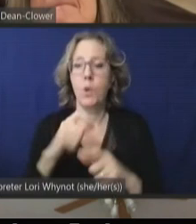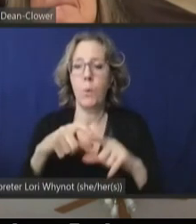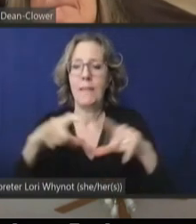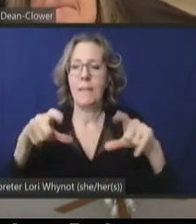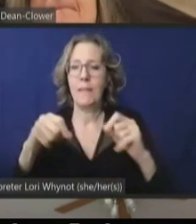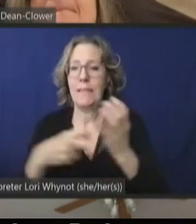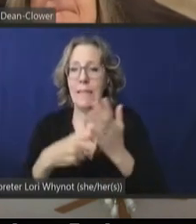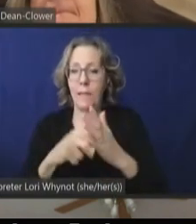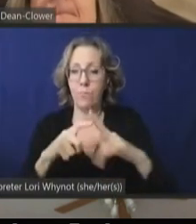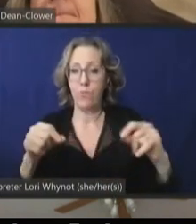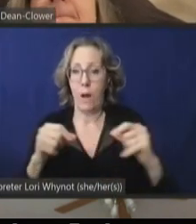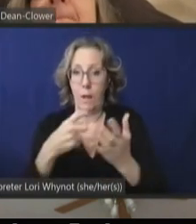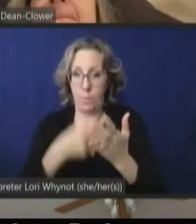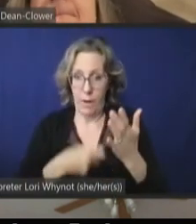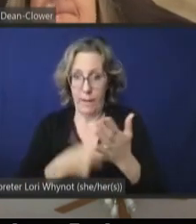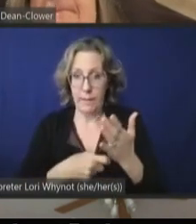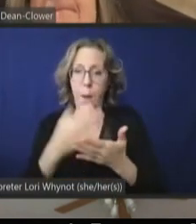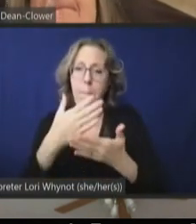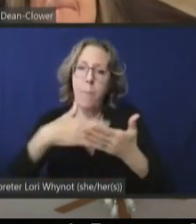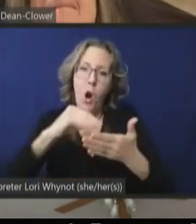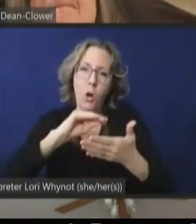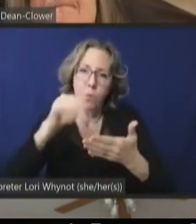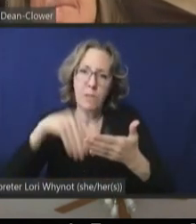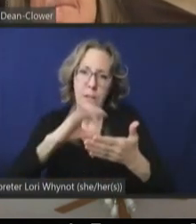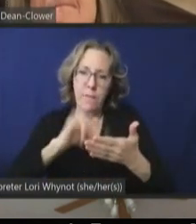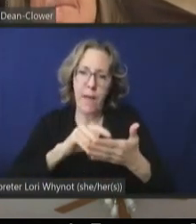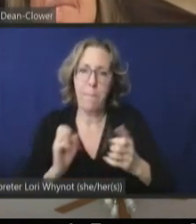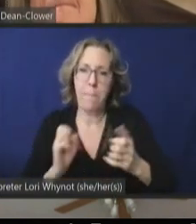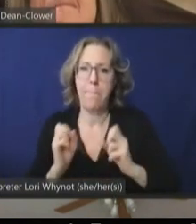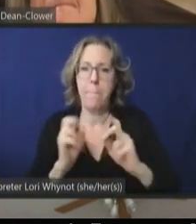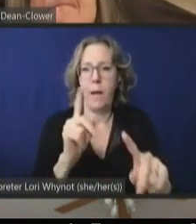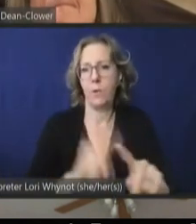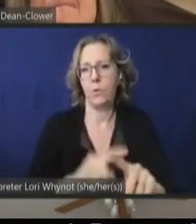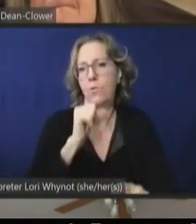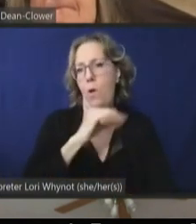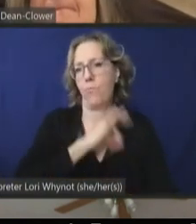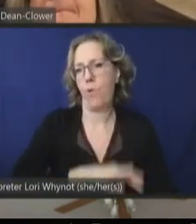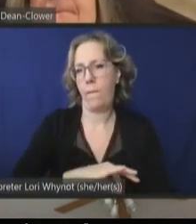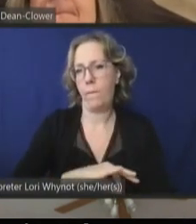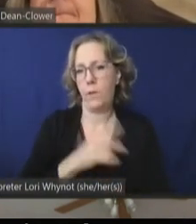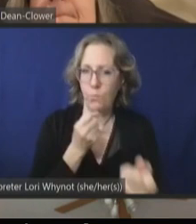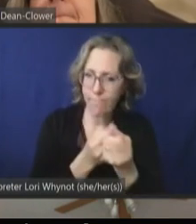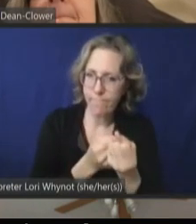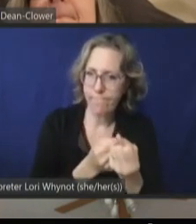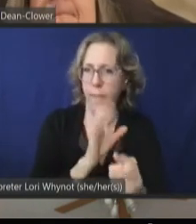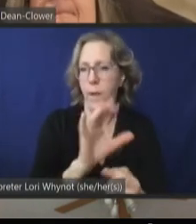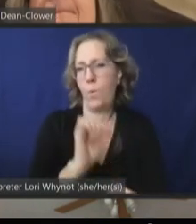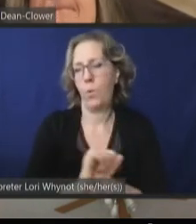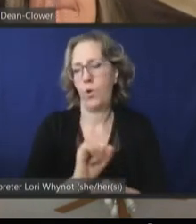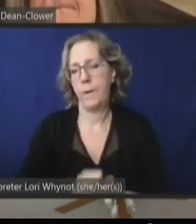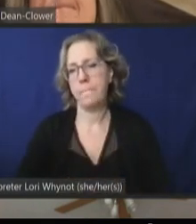goes back to these nonprofits to help benefit the work that they do.